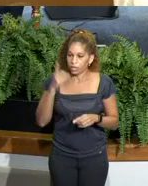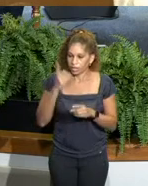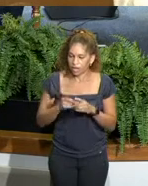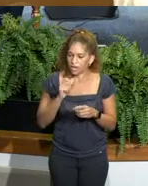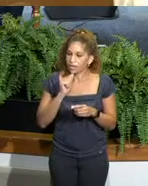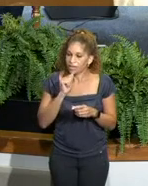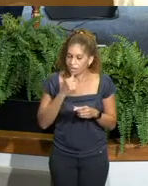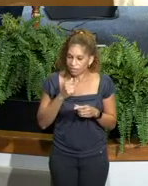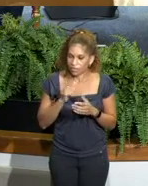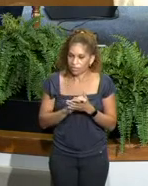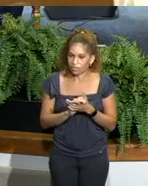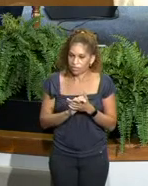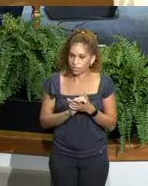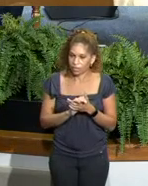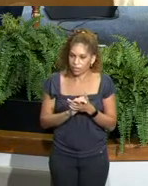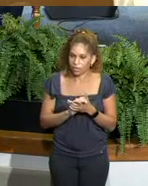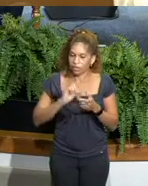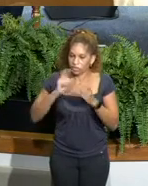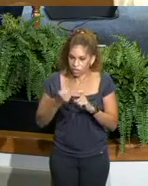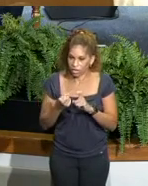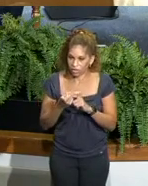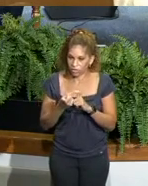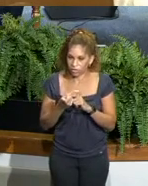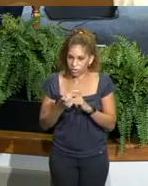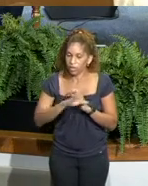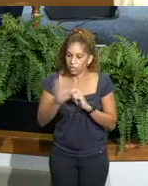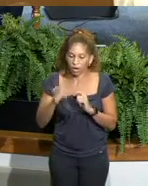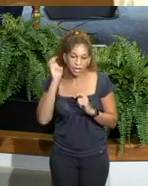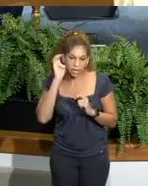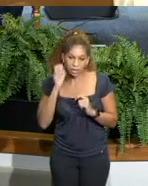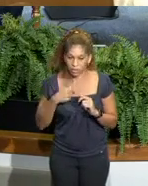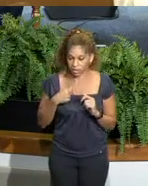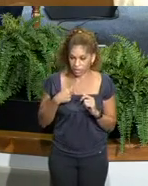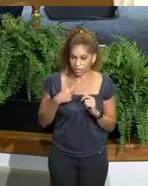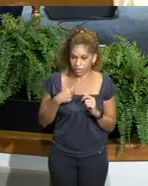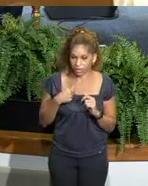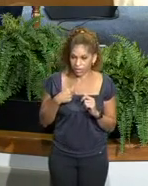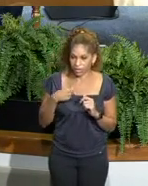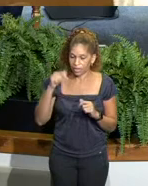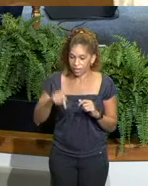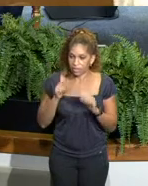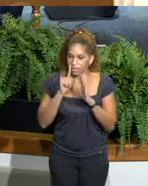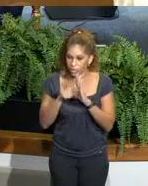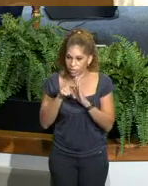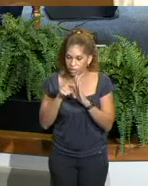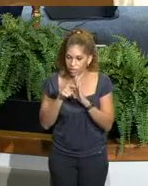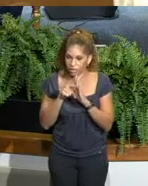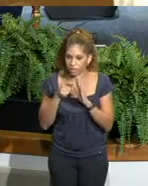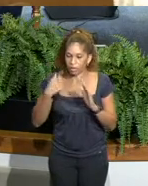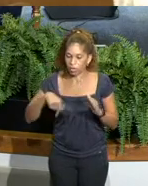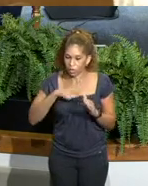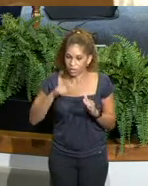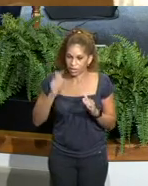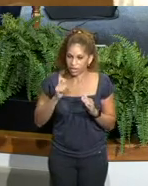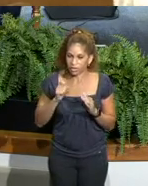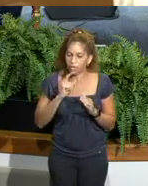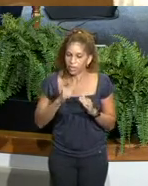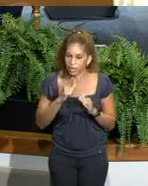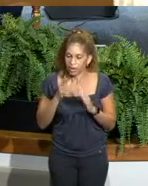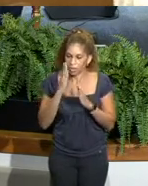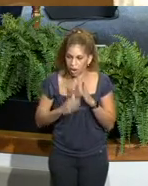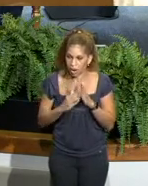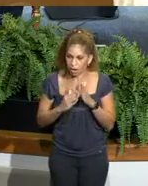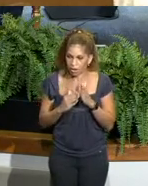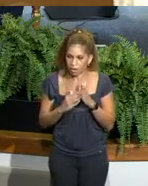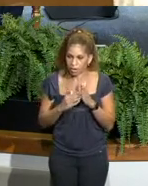suffer under it in order to change it. Do y'all hear what I'm saying? In this moment, we've got to be a part of